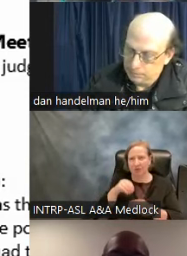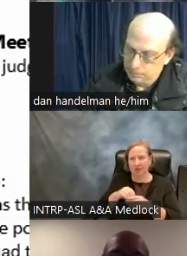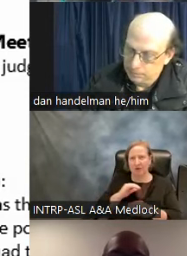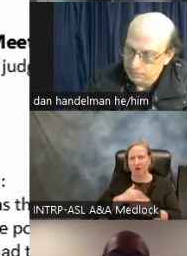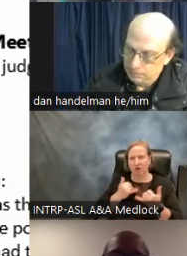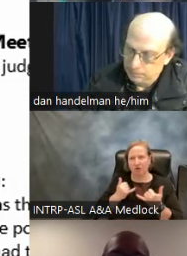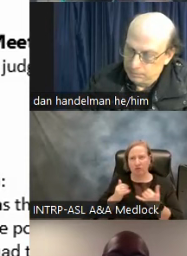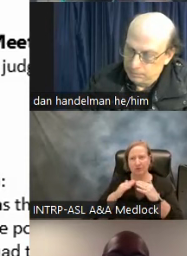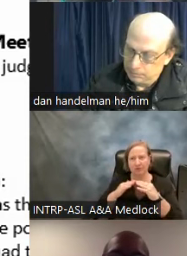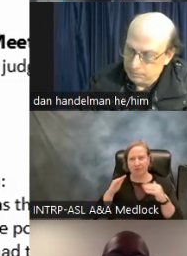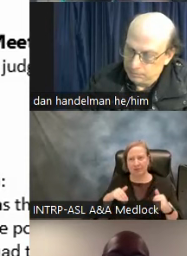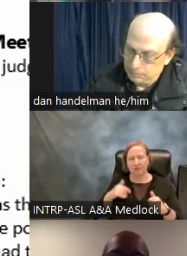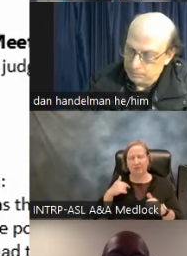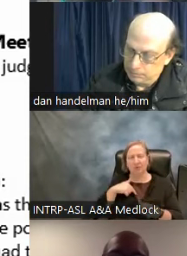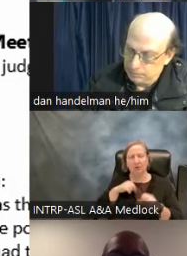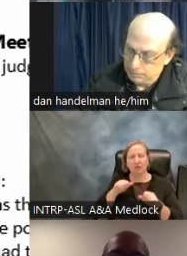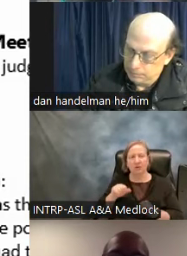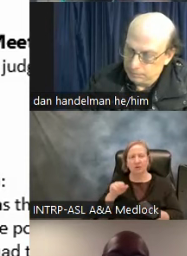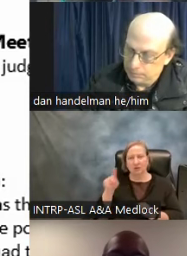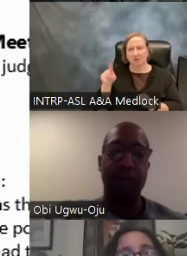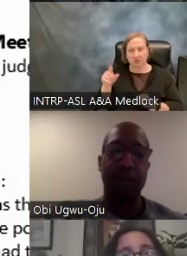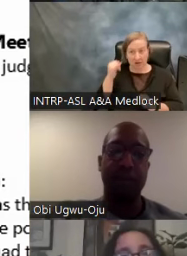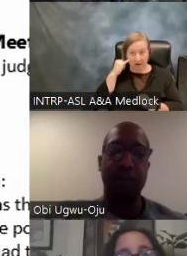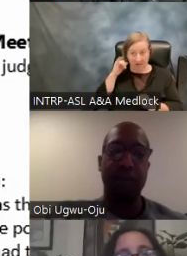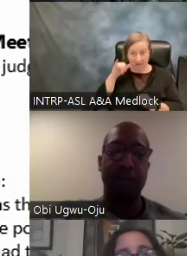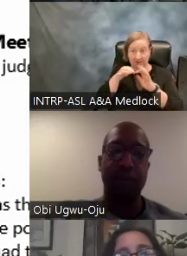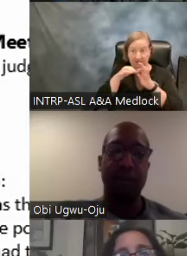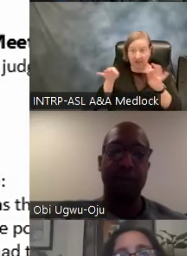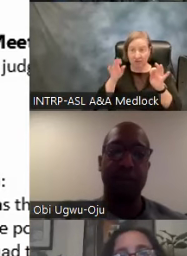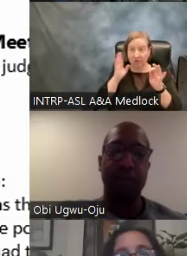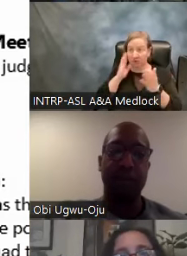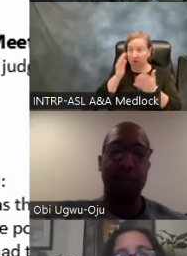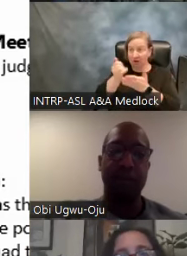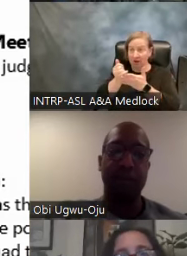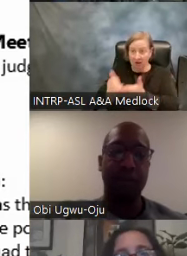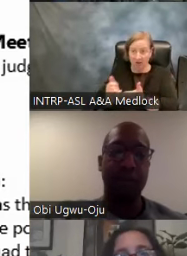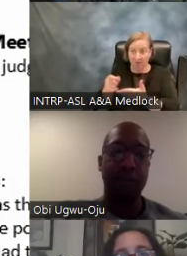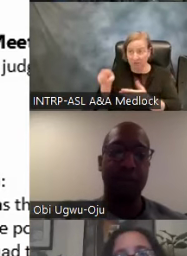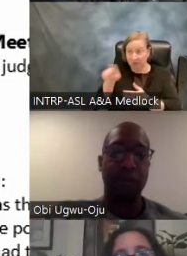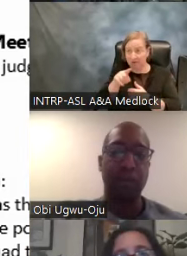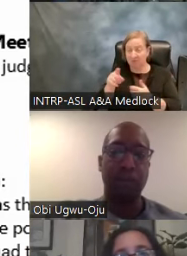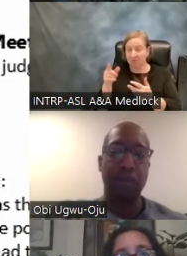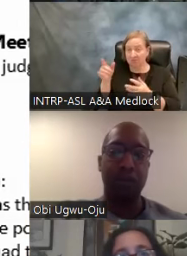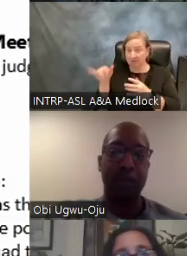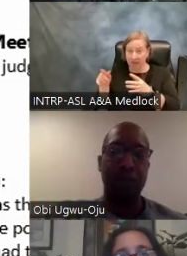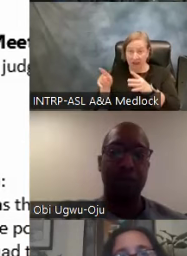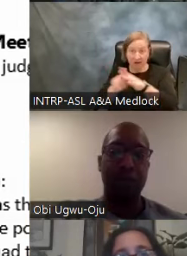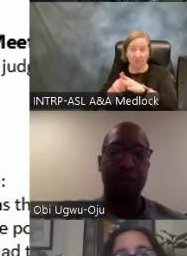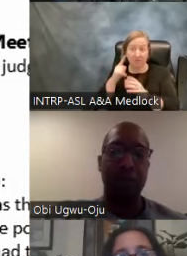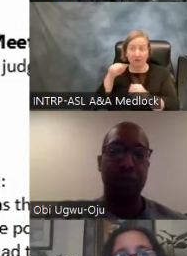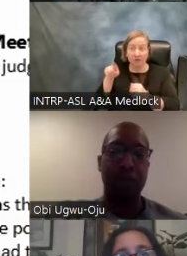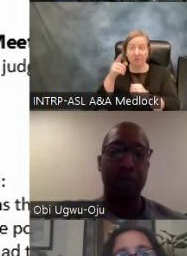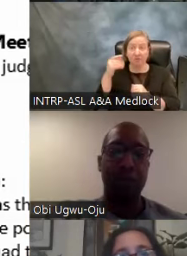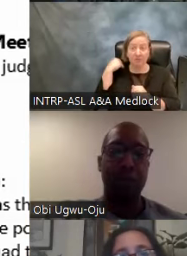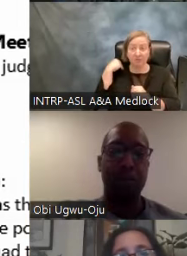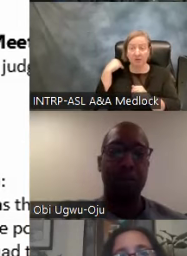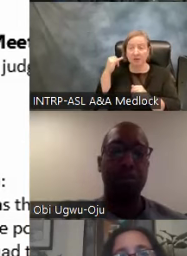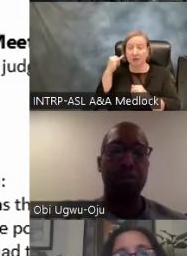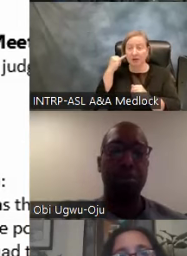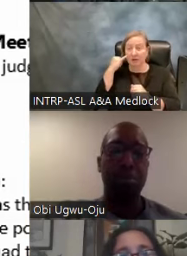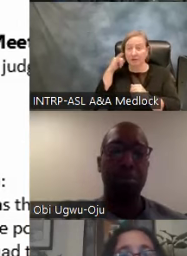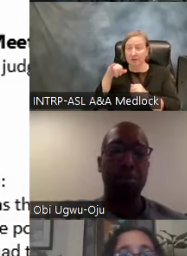current system that we could ask whether this is language that would be useful to them. Has this ever come up for them? And if this